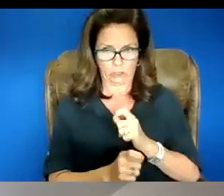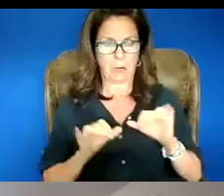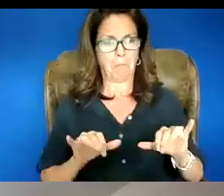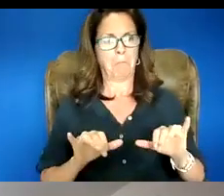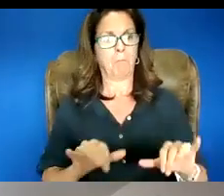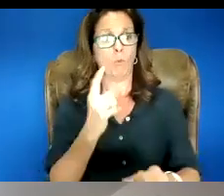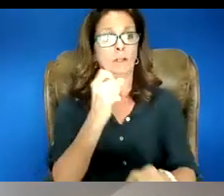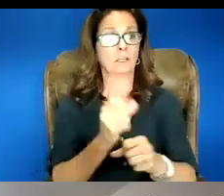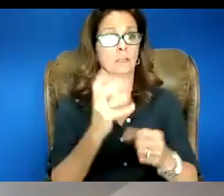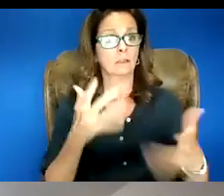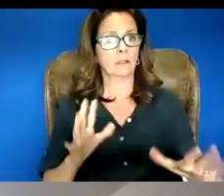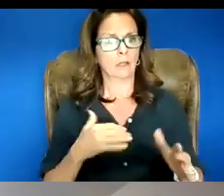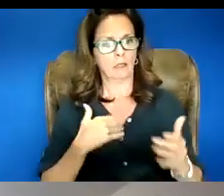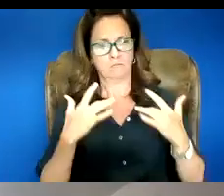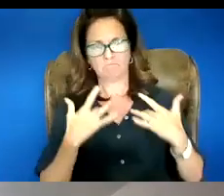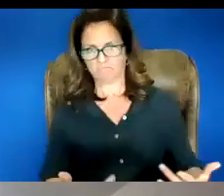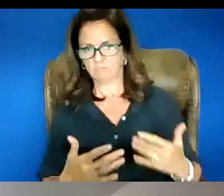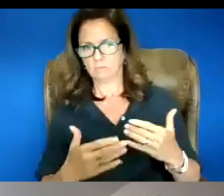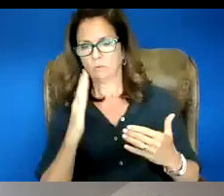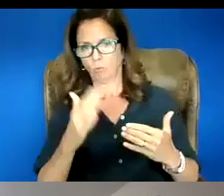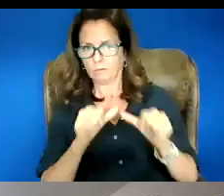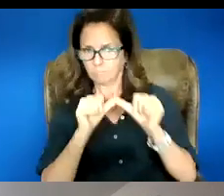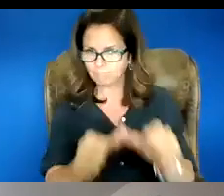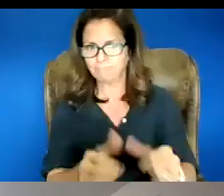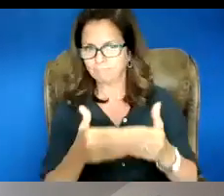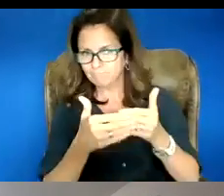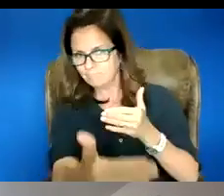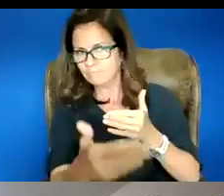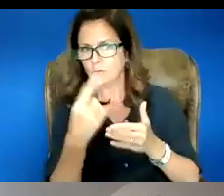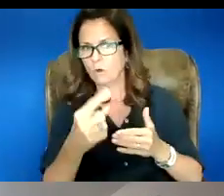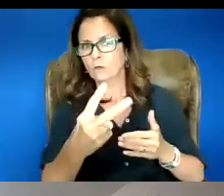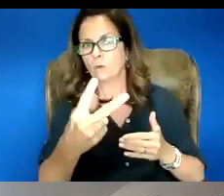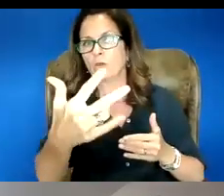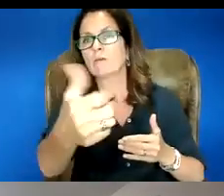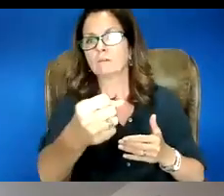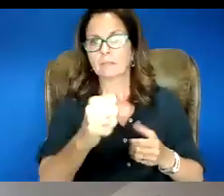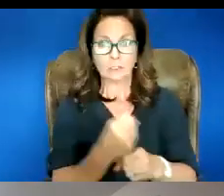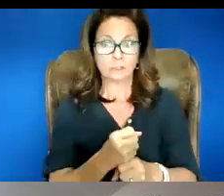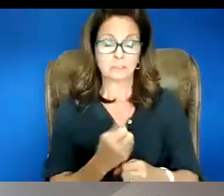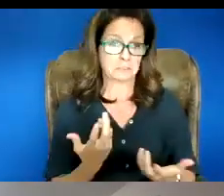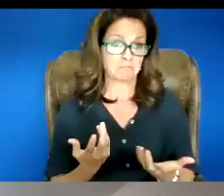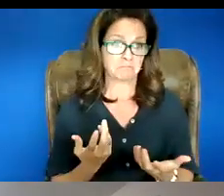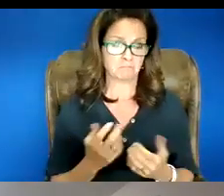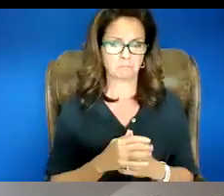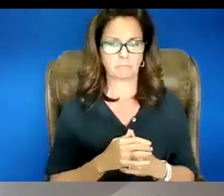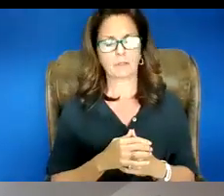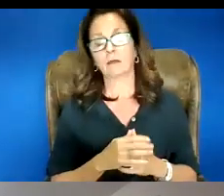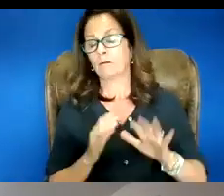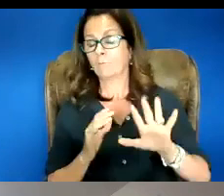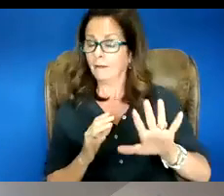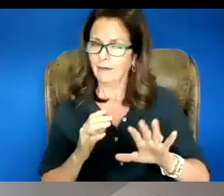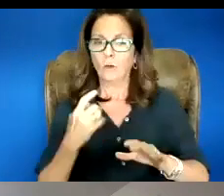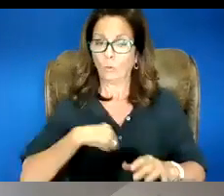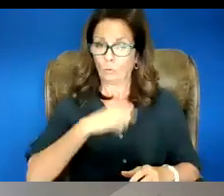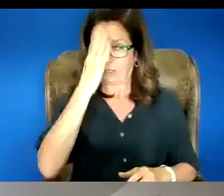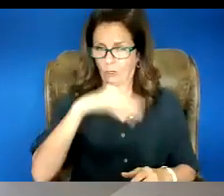those efforts for the next year. So, but we do know that, again, life happens.